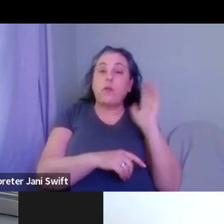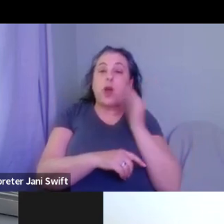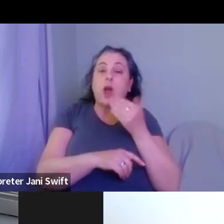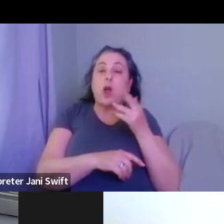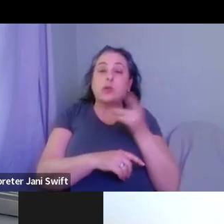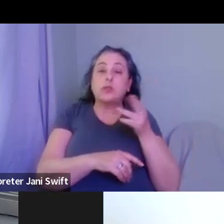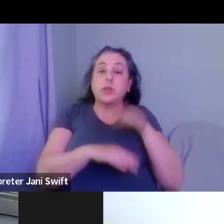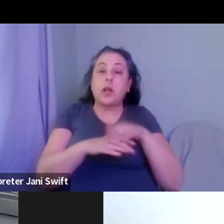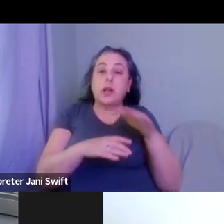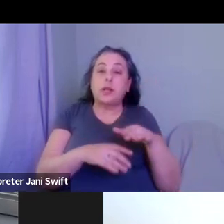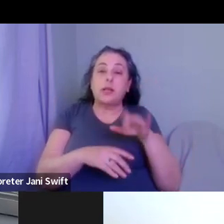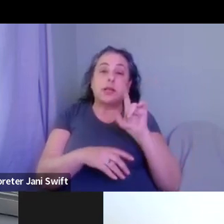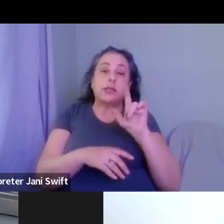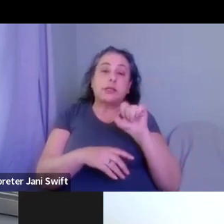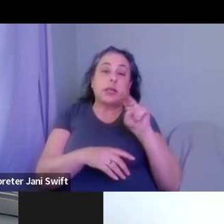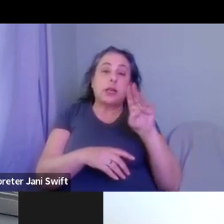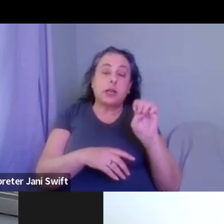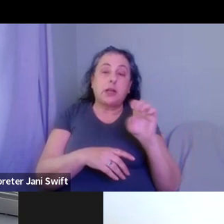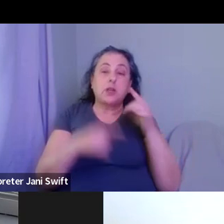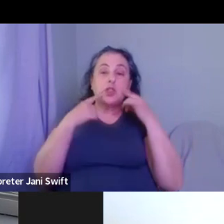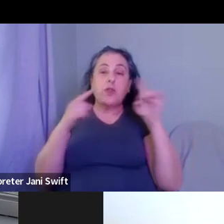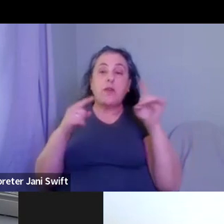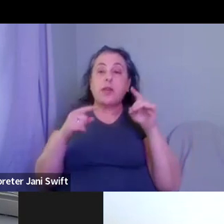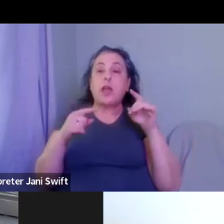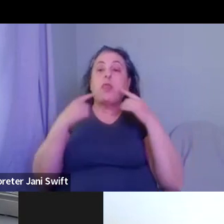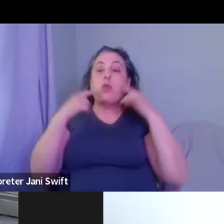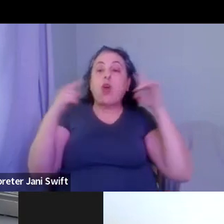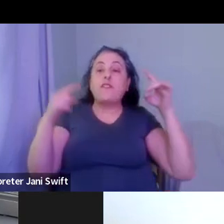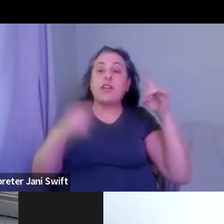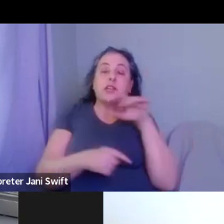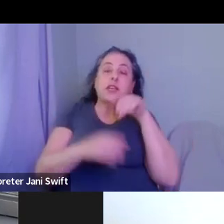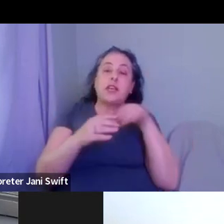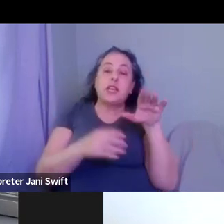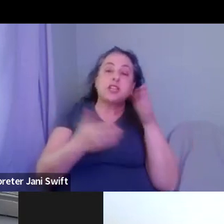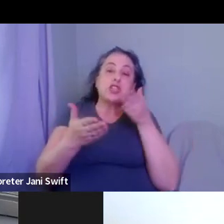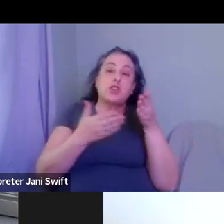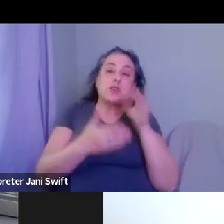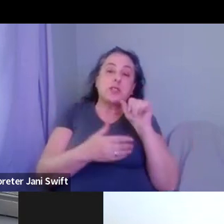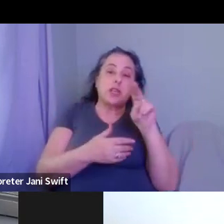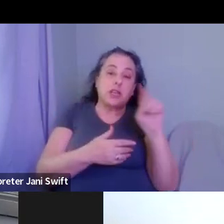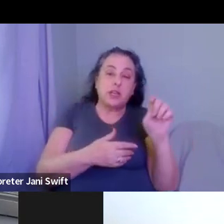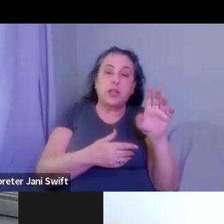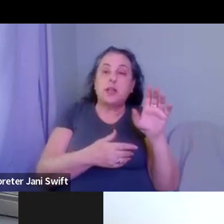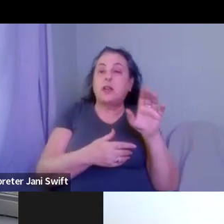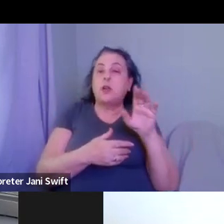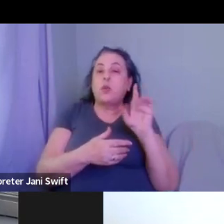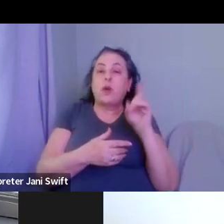the zine, the Surviving and Thriving in Service zine that One Fair Wage and CHAD Project and Survivors